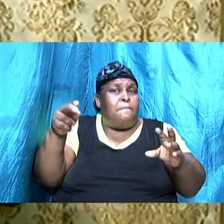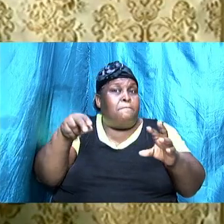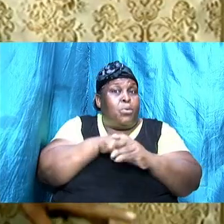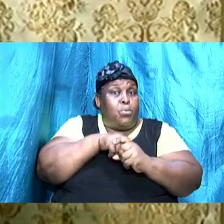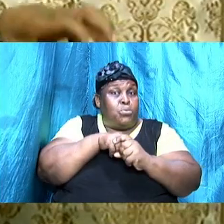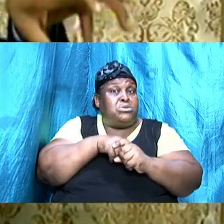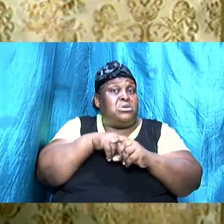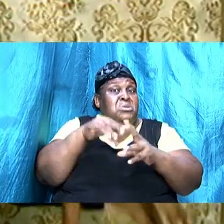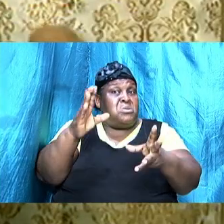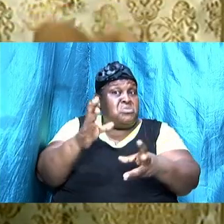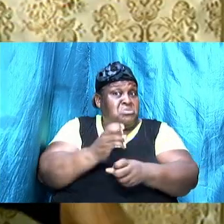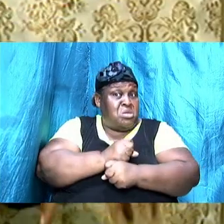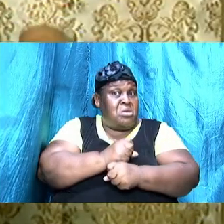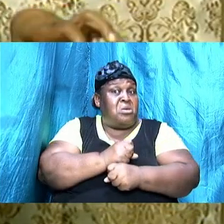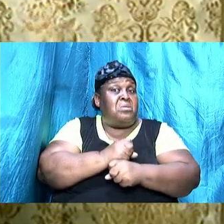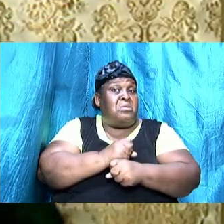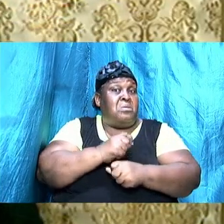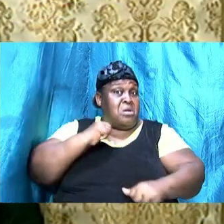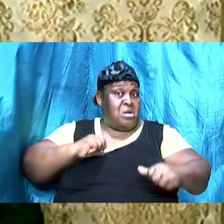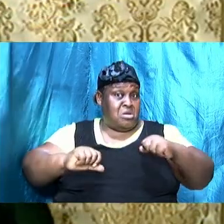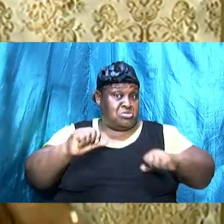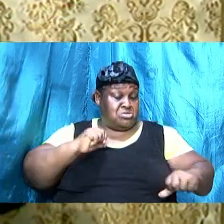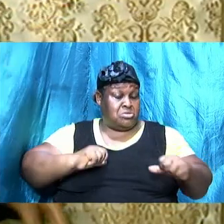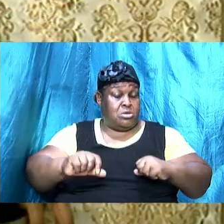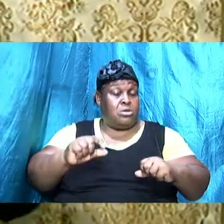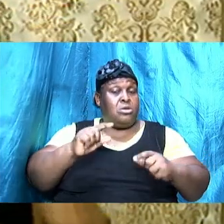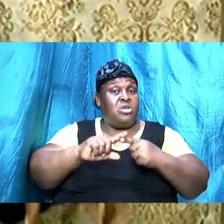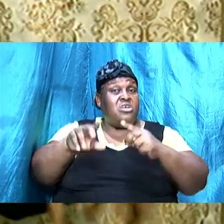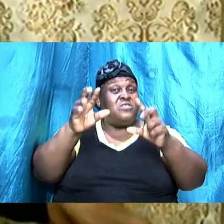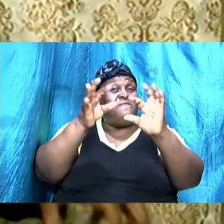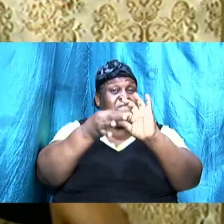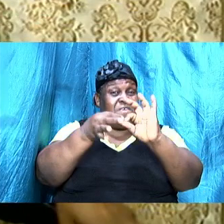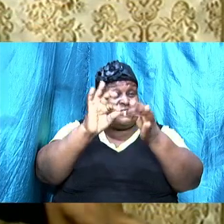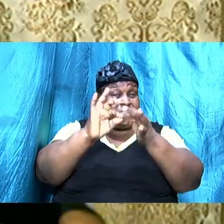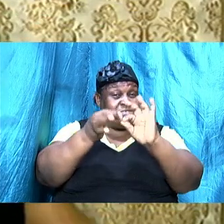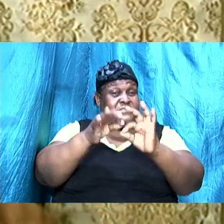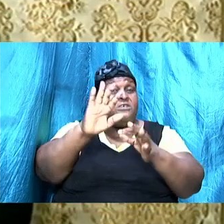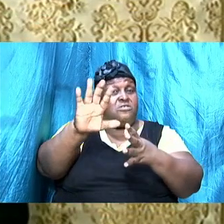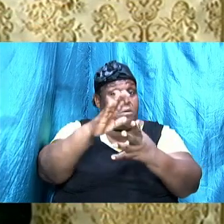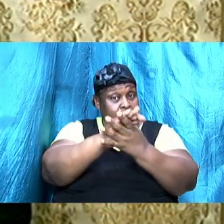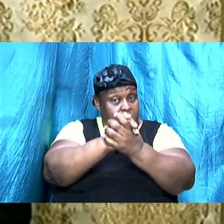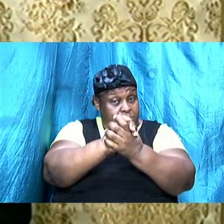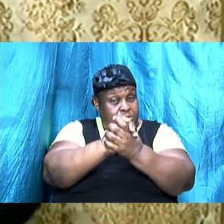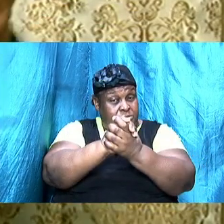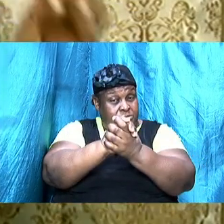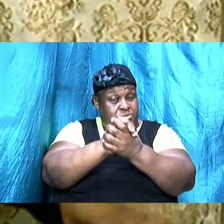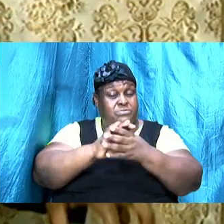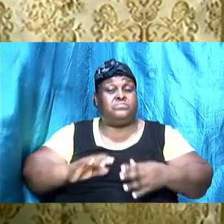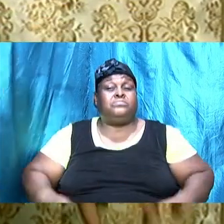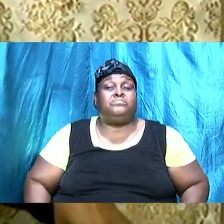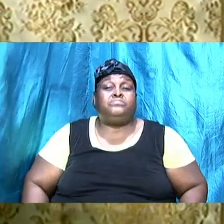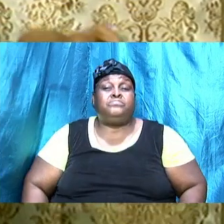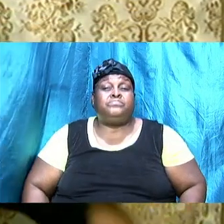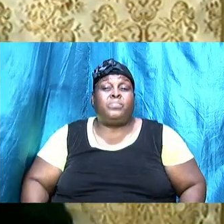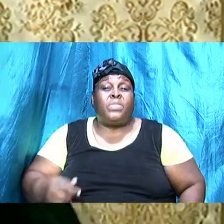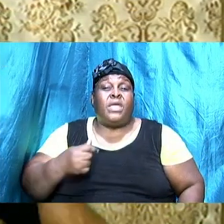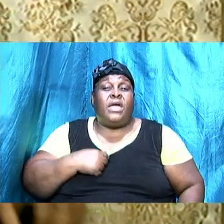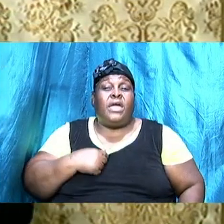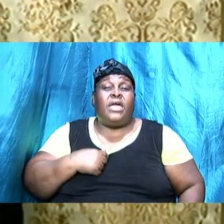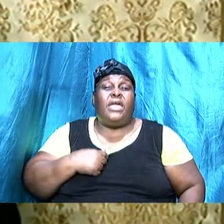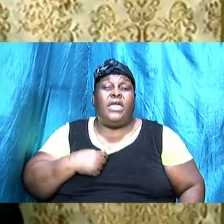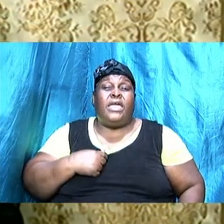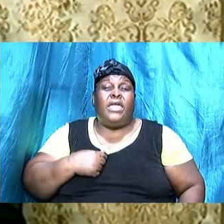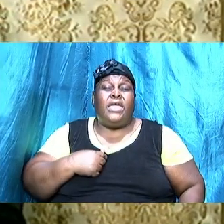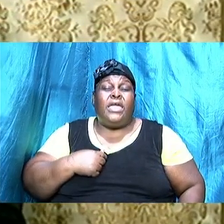must recognize that I have not followed through on the word of God. I have